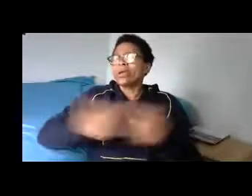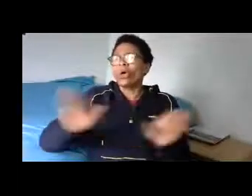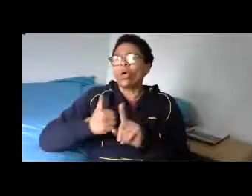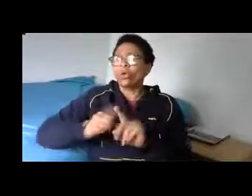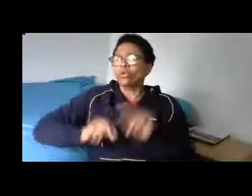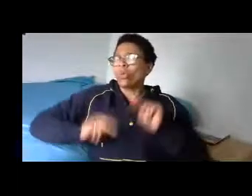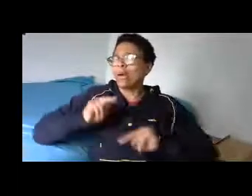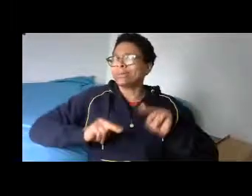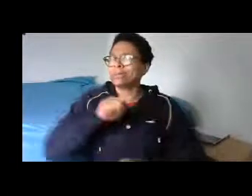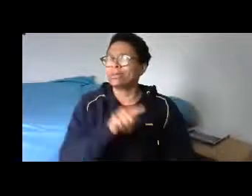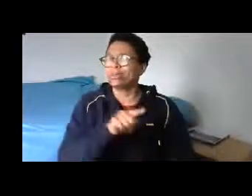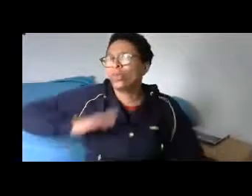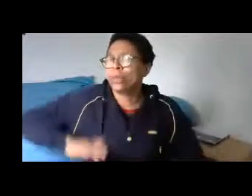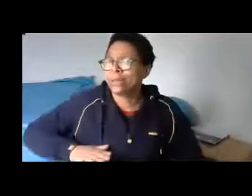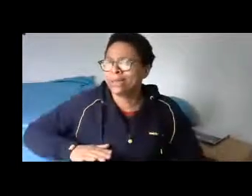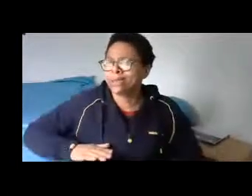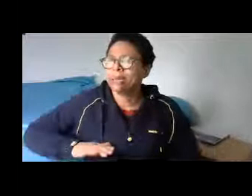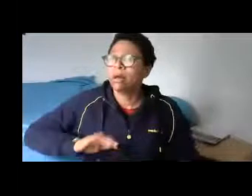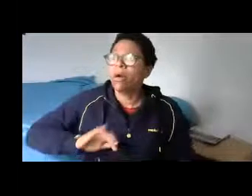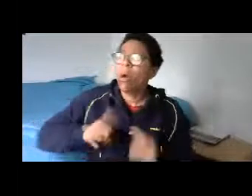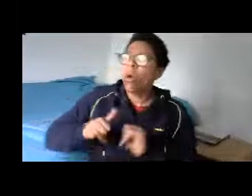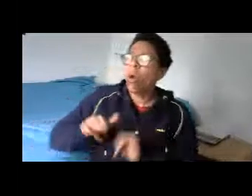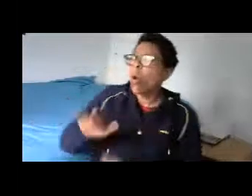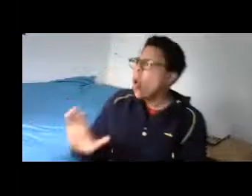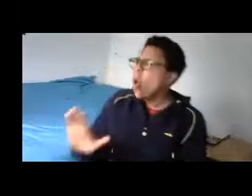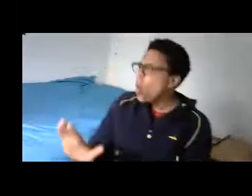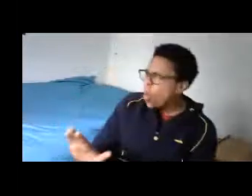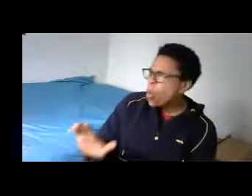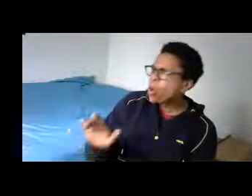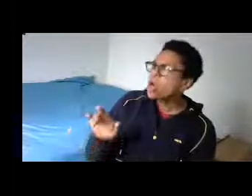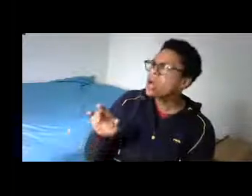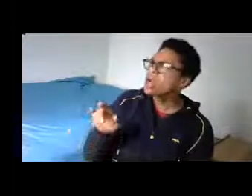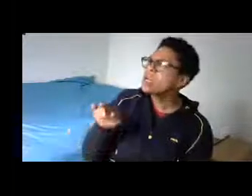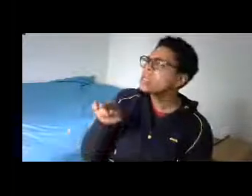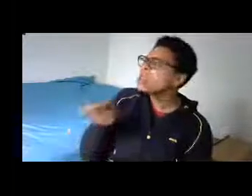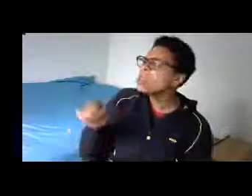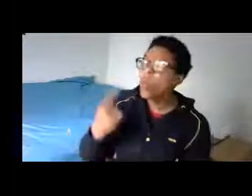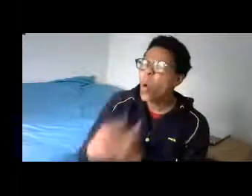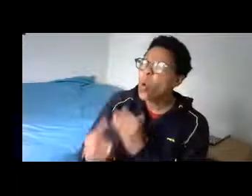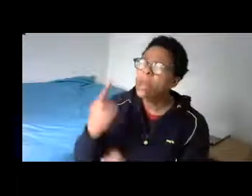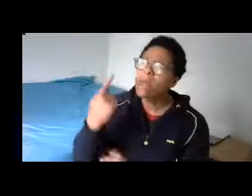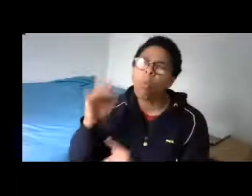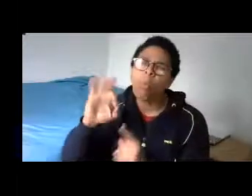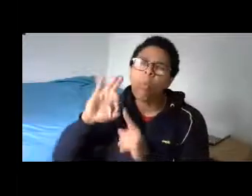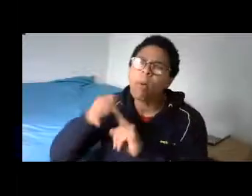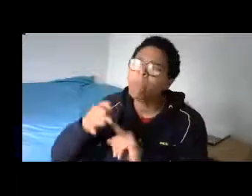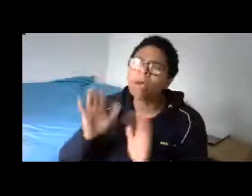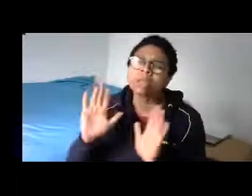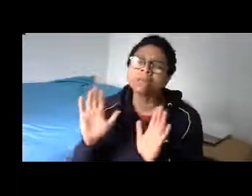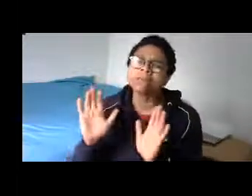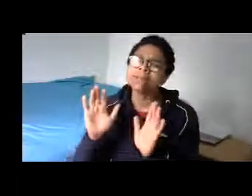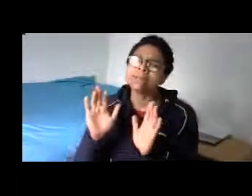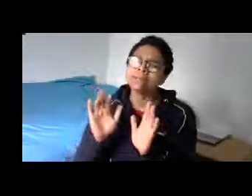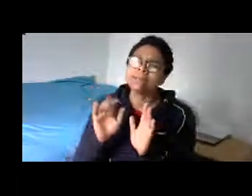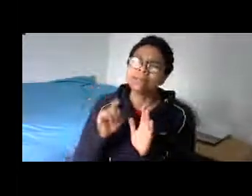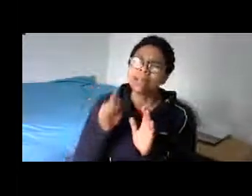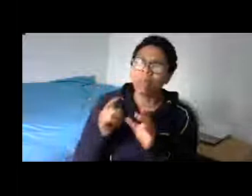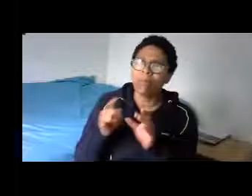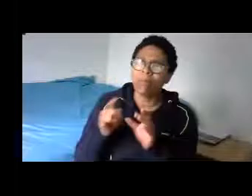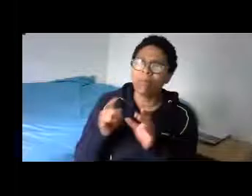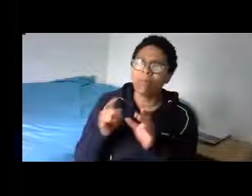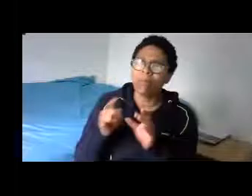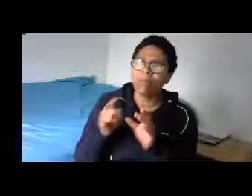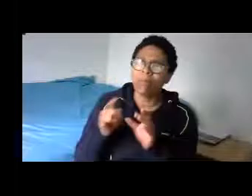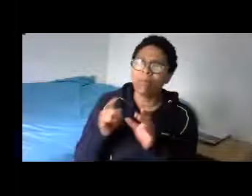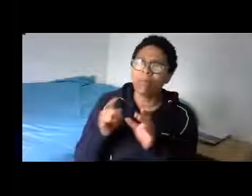your needs, or you call them, either it's like 1 point or whatever numbers in the that they have on the website, and